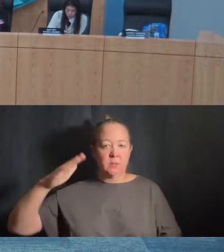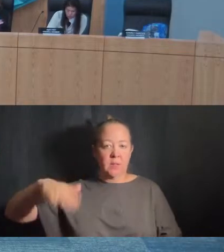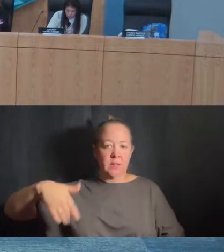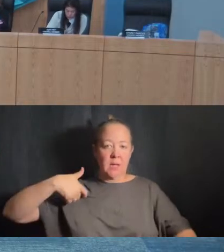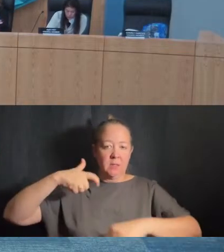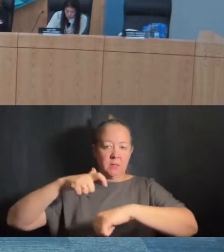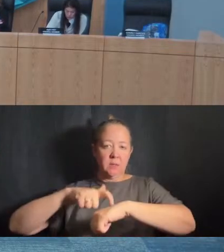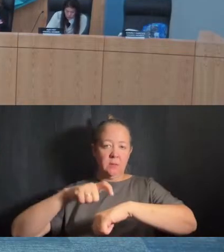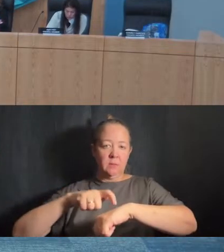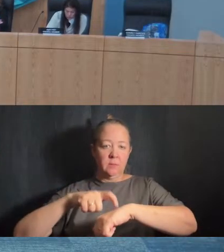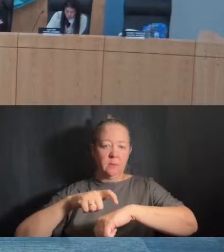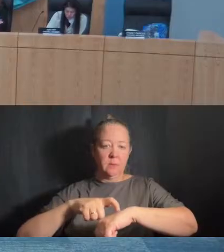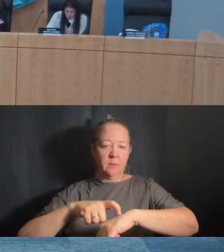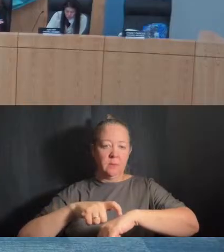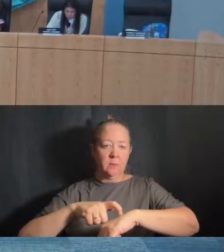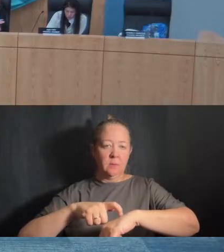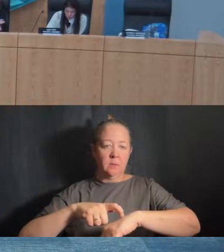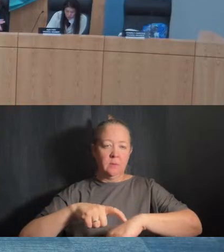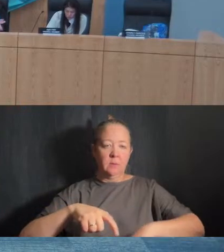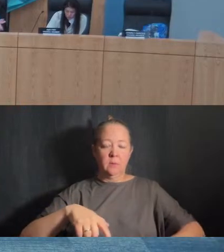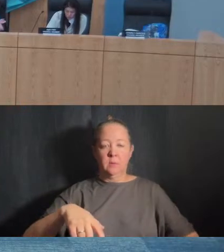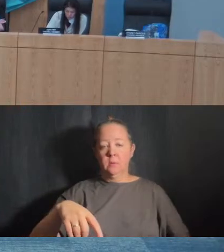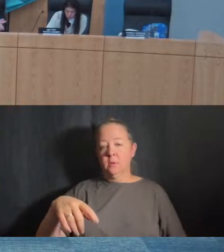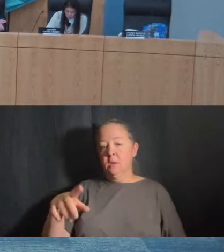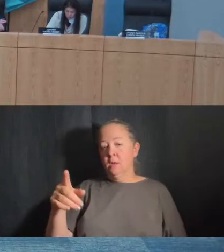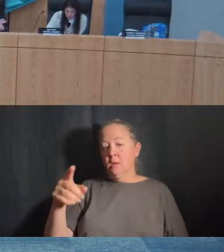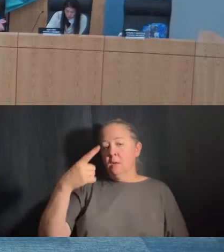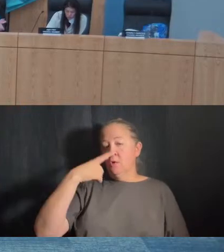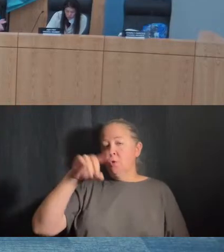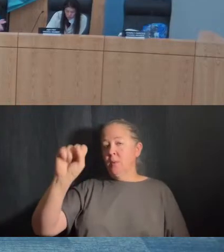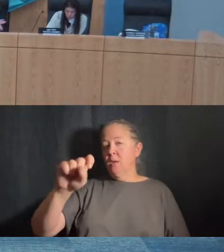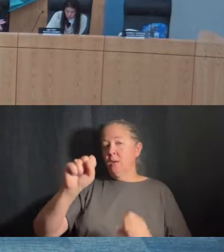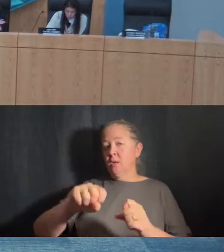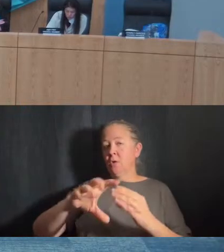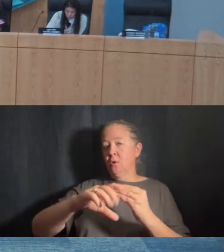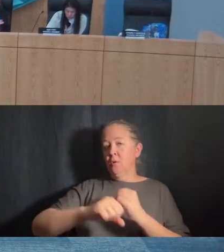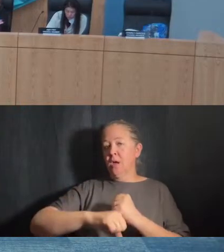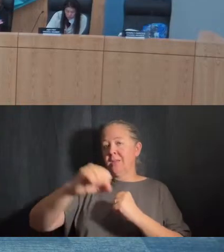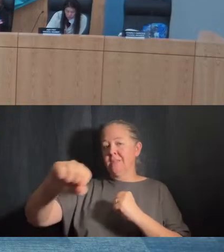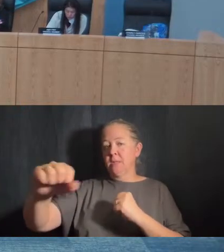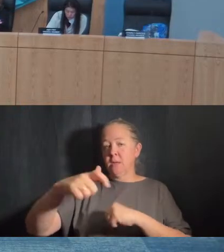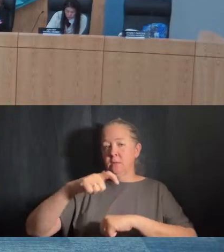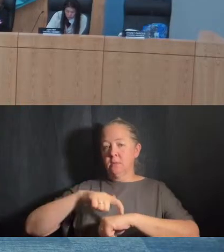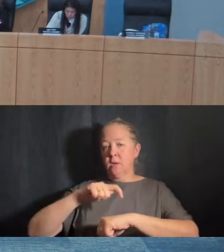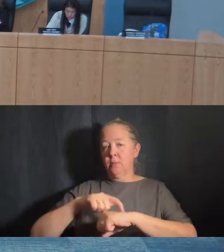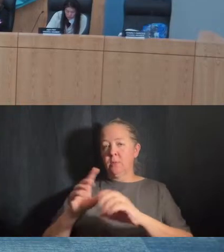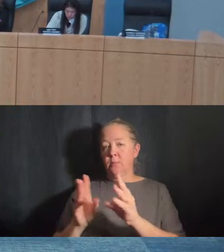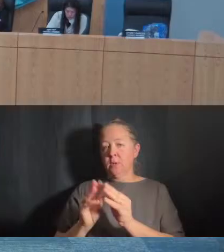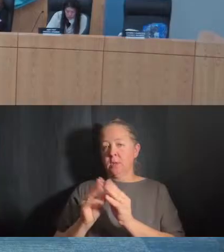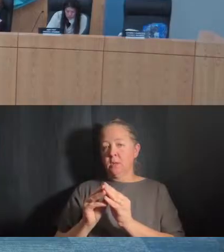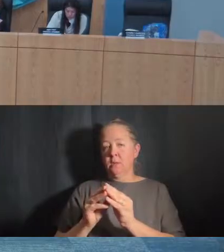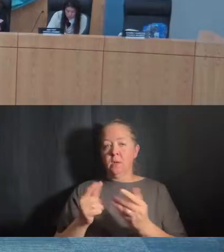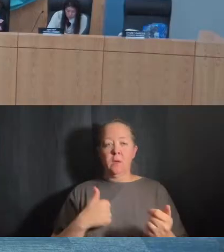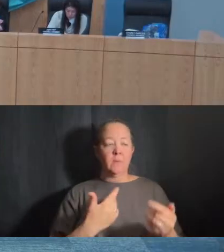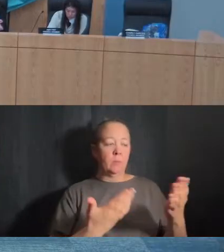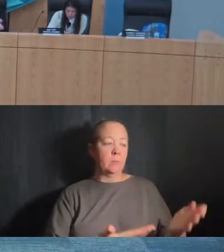Anyone? Mayor, can you extend the time of the meeting, please? Is there a motion to extend the meeting?